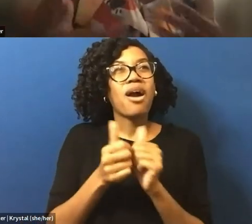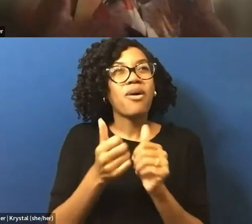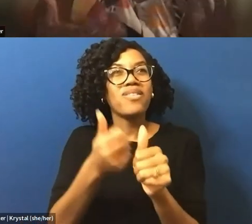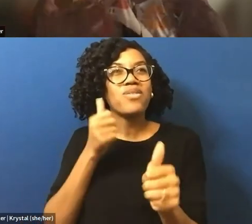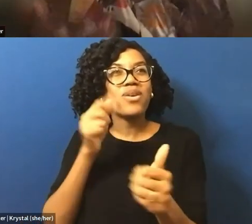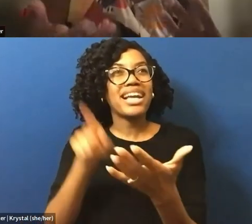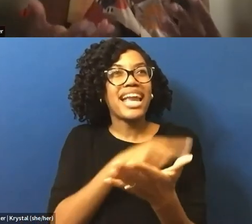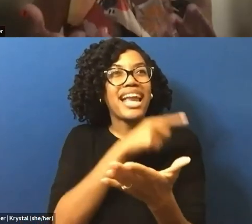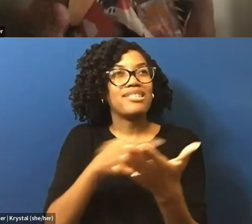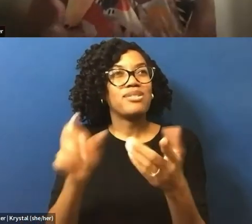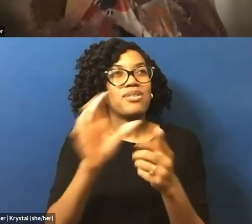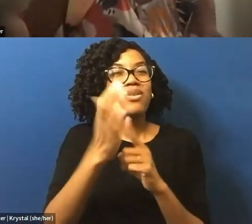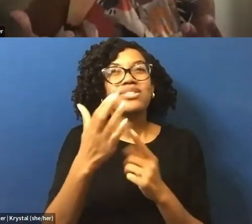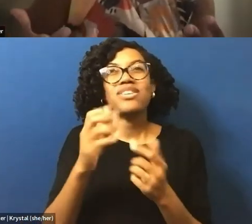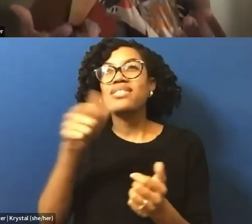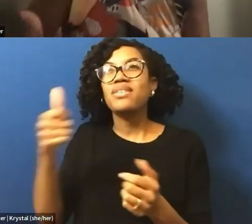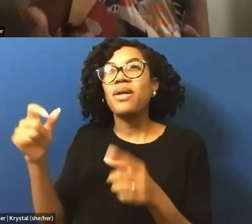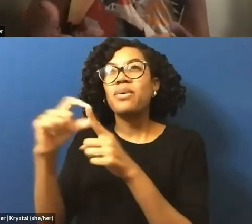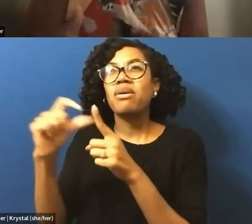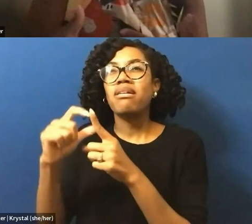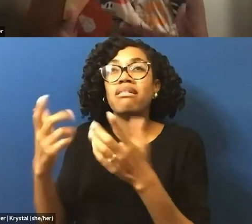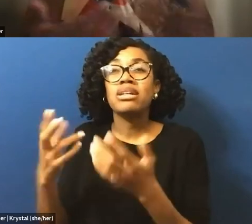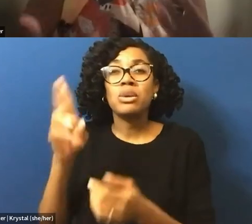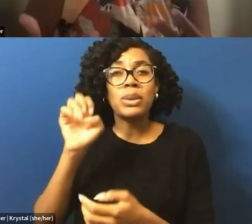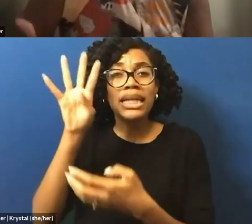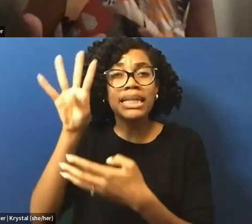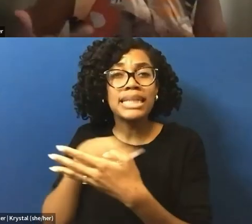don't have a better word for it.